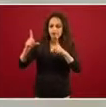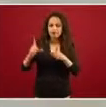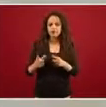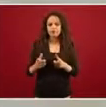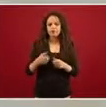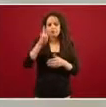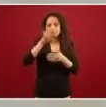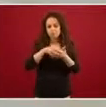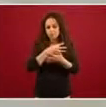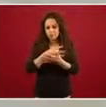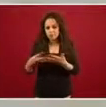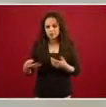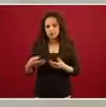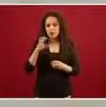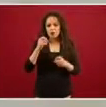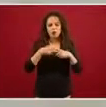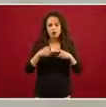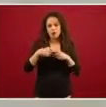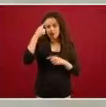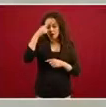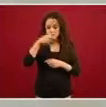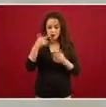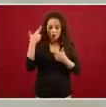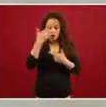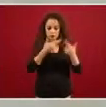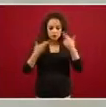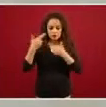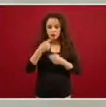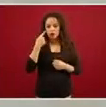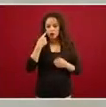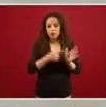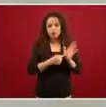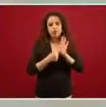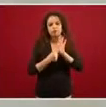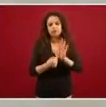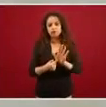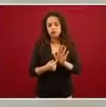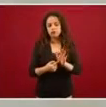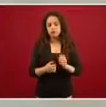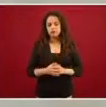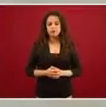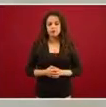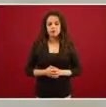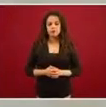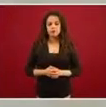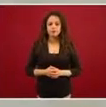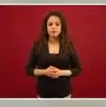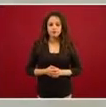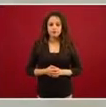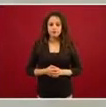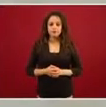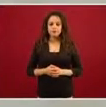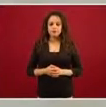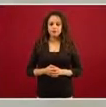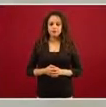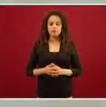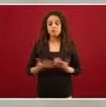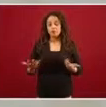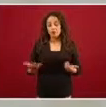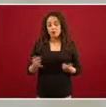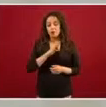them can prepare their own presentations, their own analytic products as they see